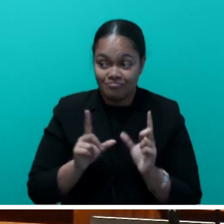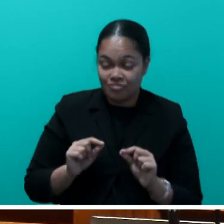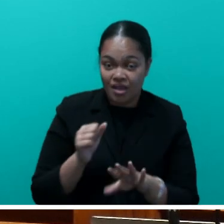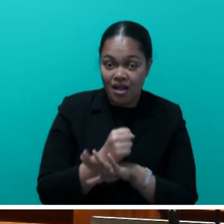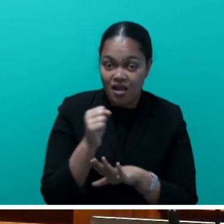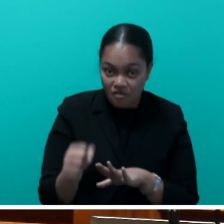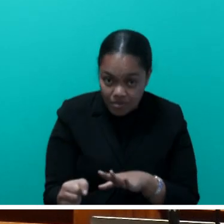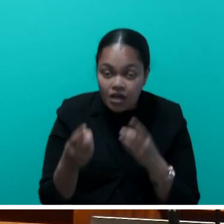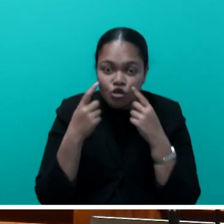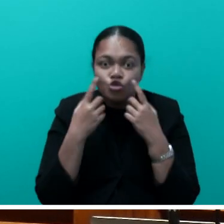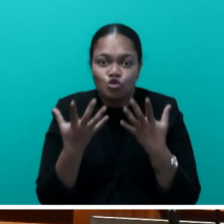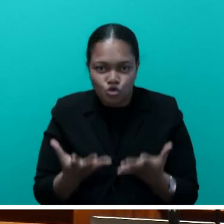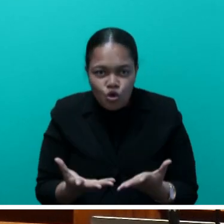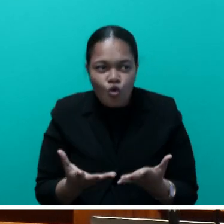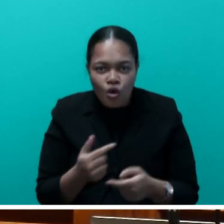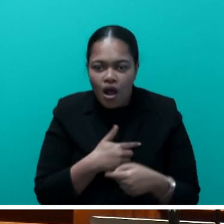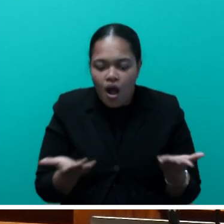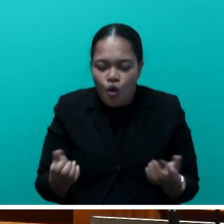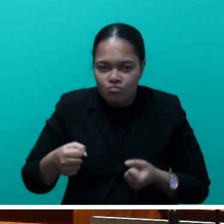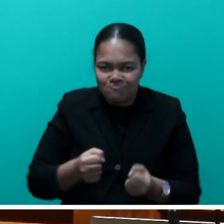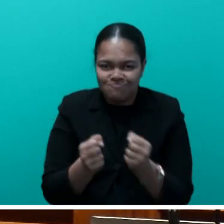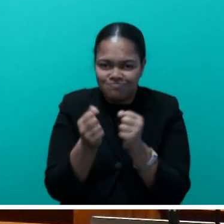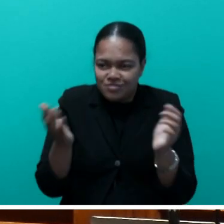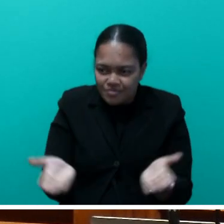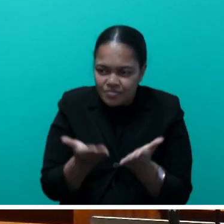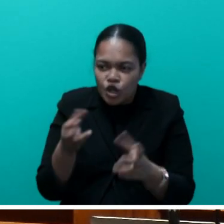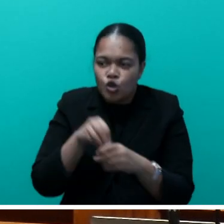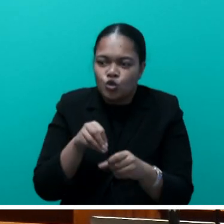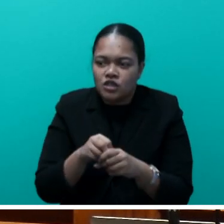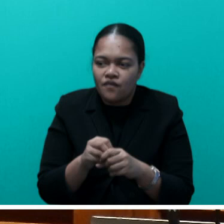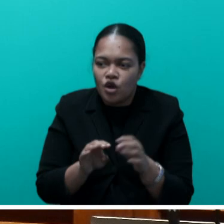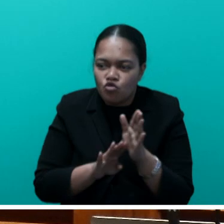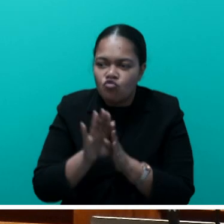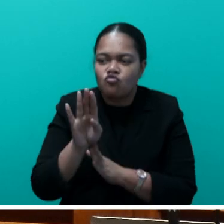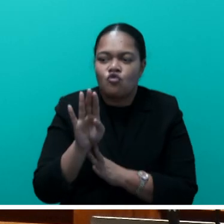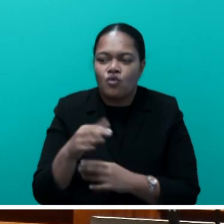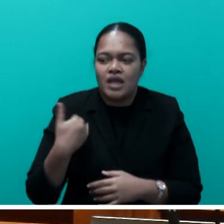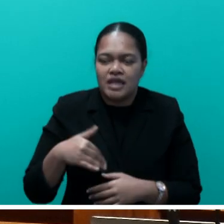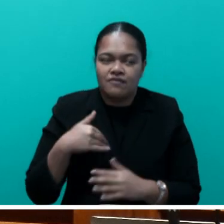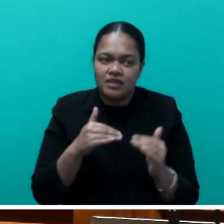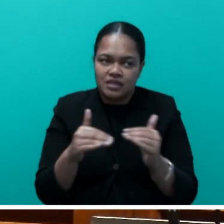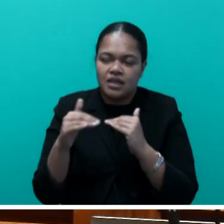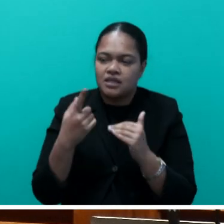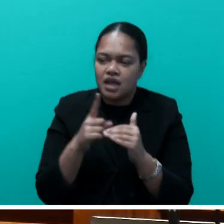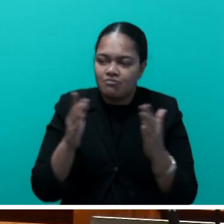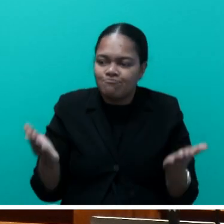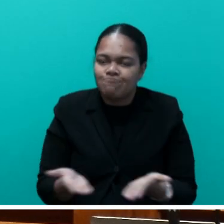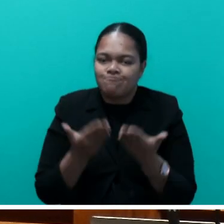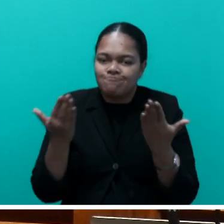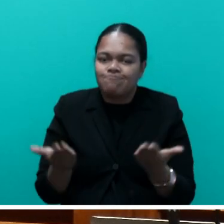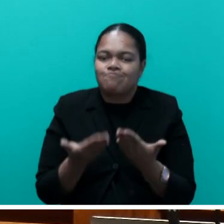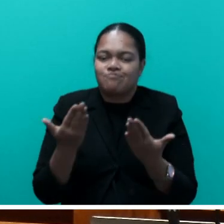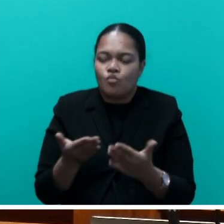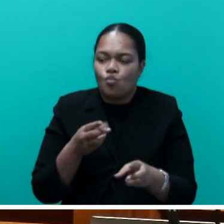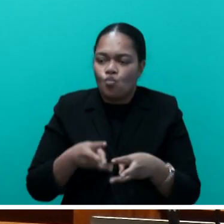collectively demonstrates our strategic approach to nurturing inclusive growth, raising living standards, and paving the way for prosperous and sustainable future